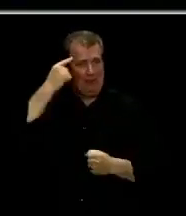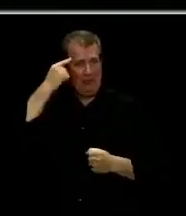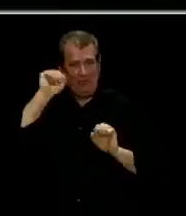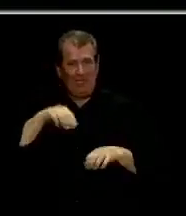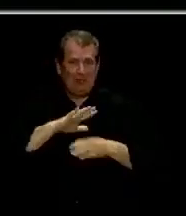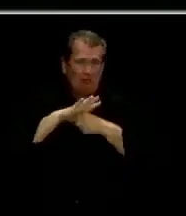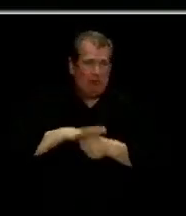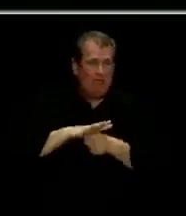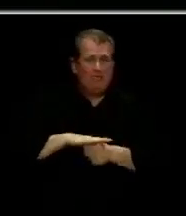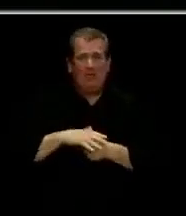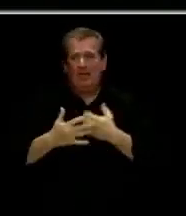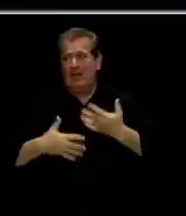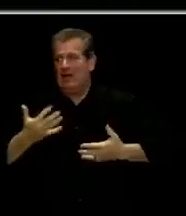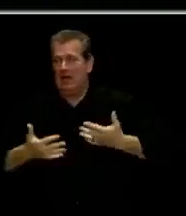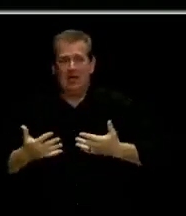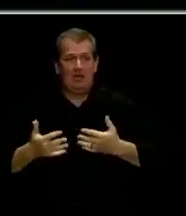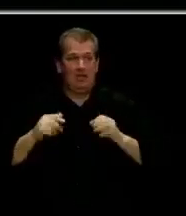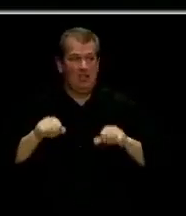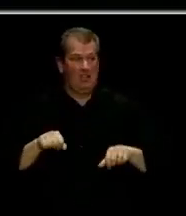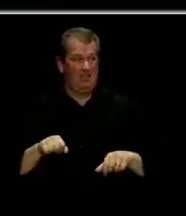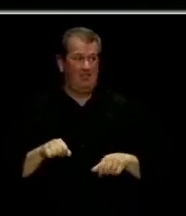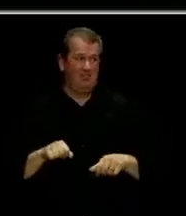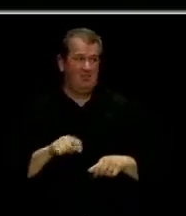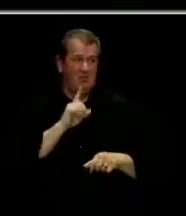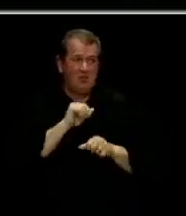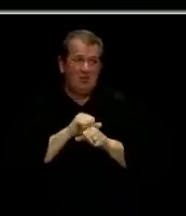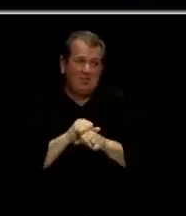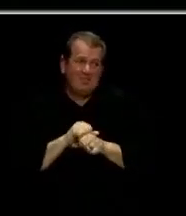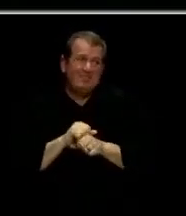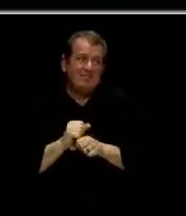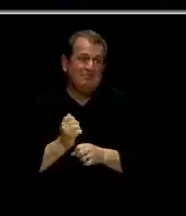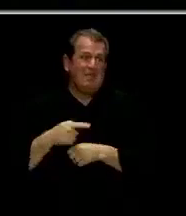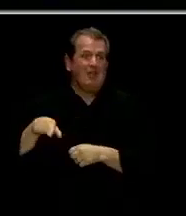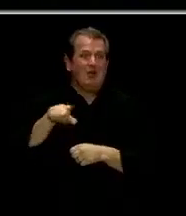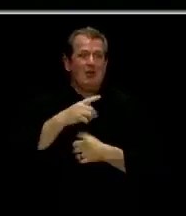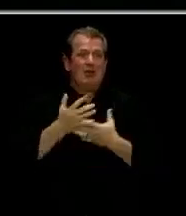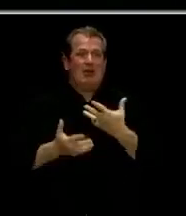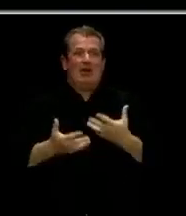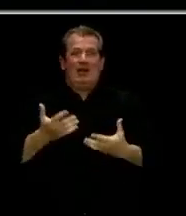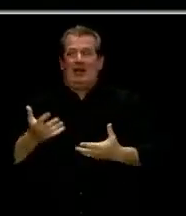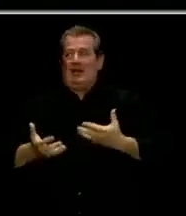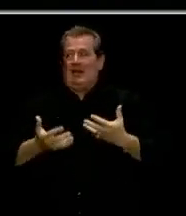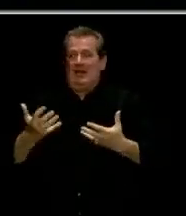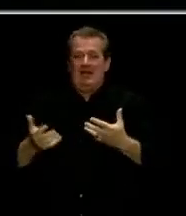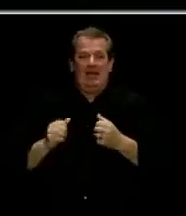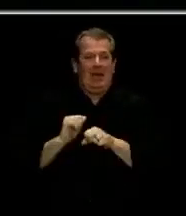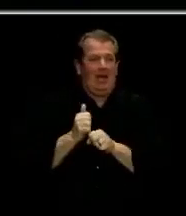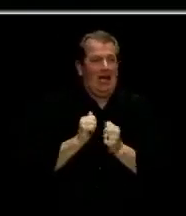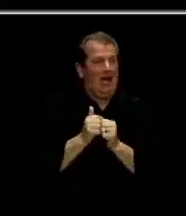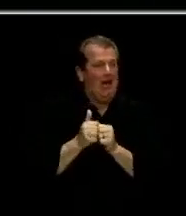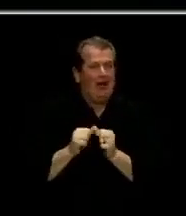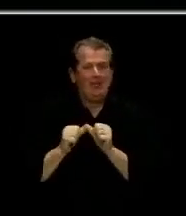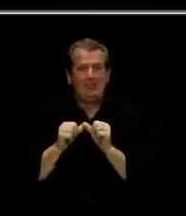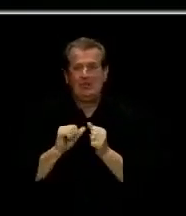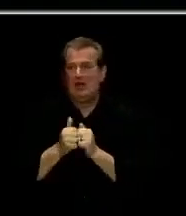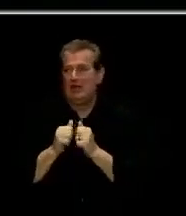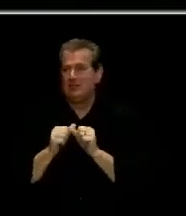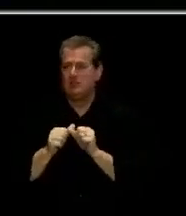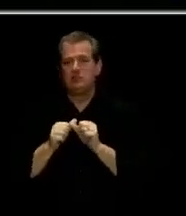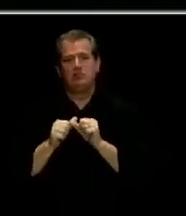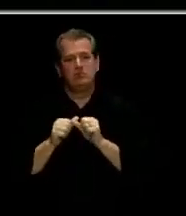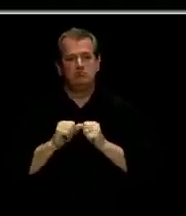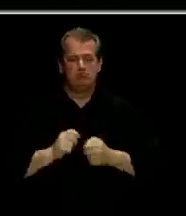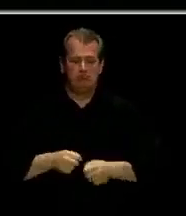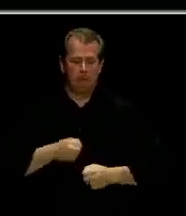be, it can really cause people to have to lead people to have to dig in deep in themselves, and